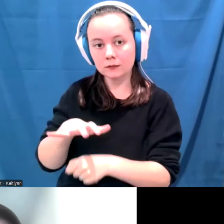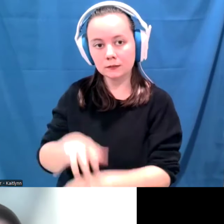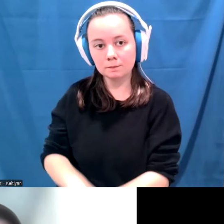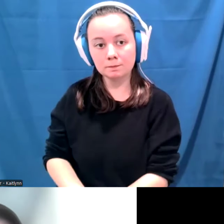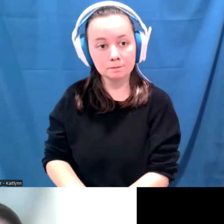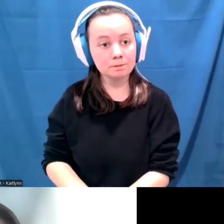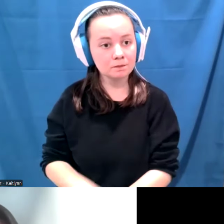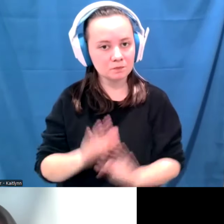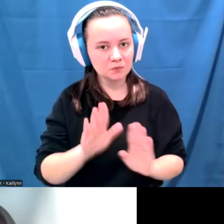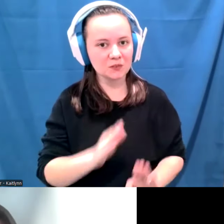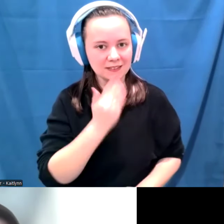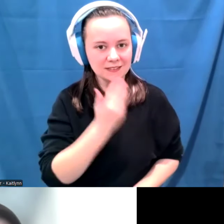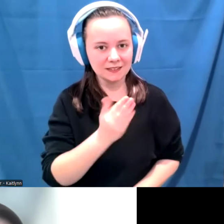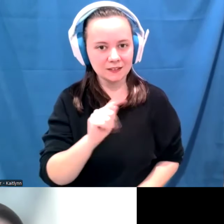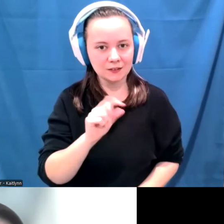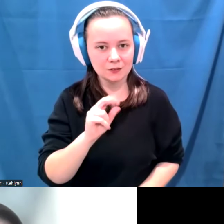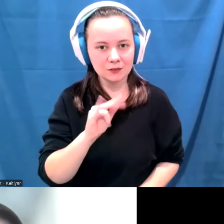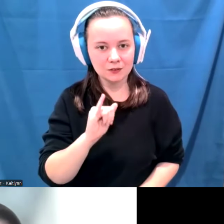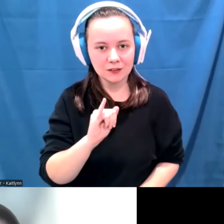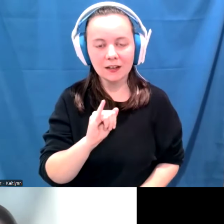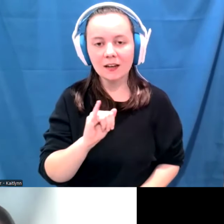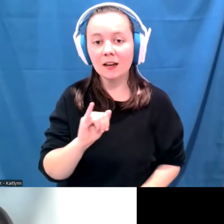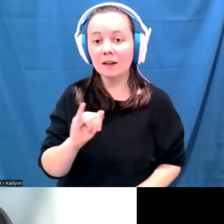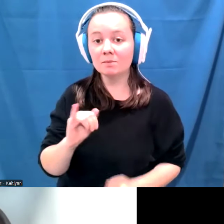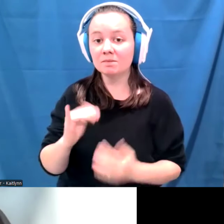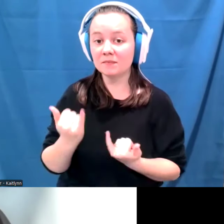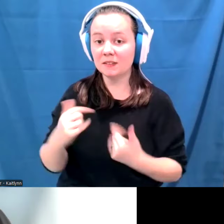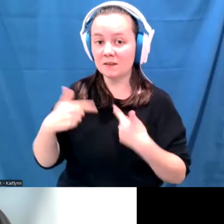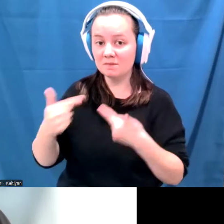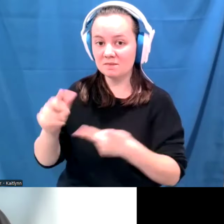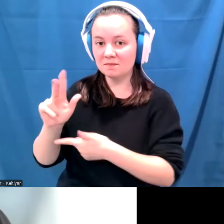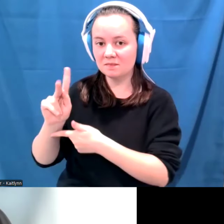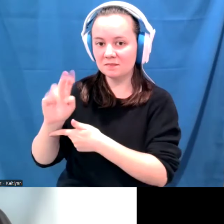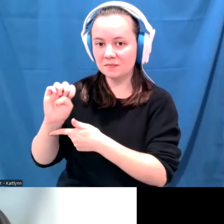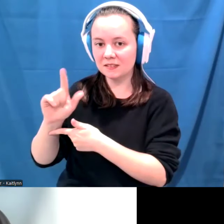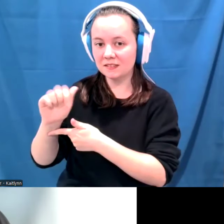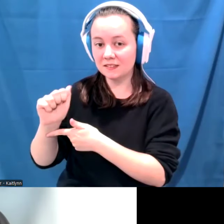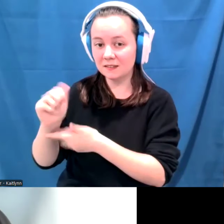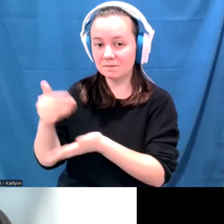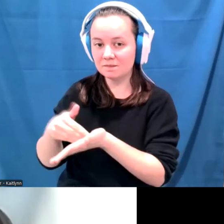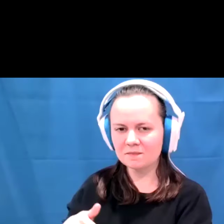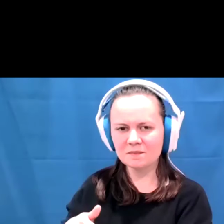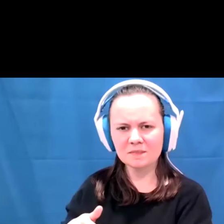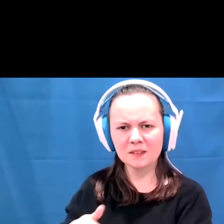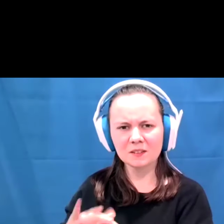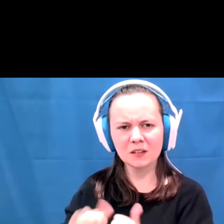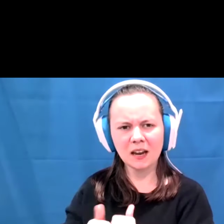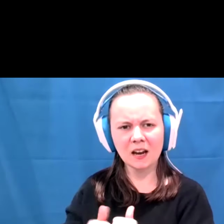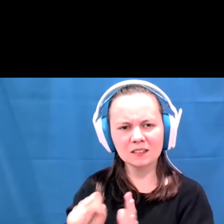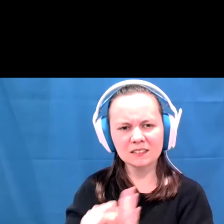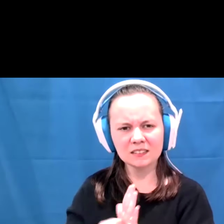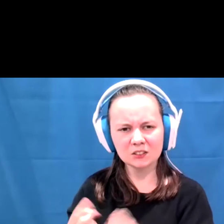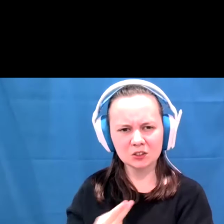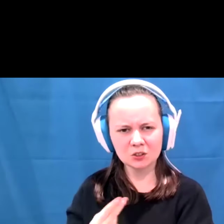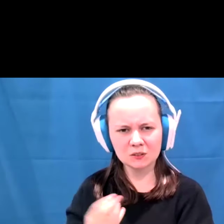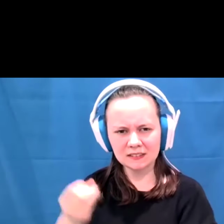Great, thank you, Tony. And then Kezia, we're going to come back to you now. So how are states using direct care workforce data to improve